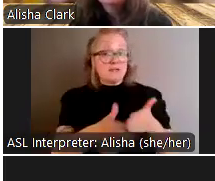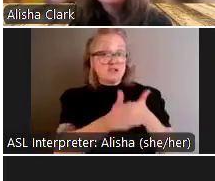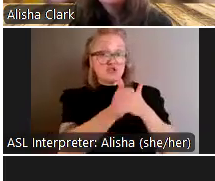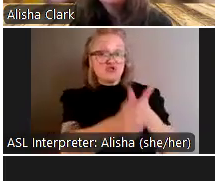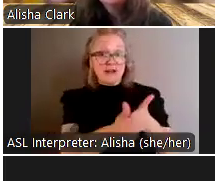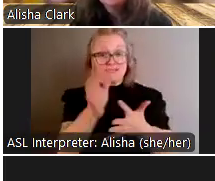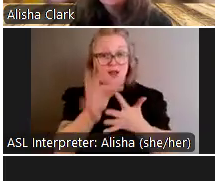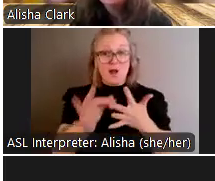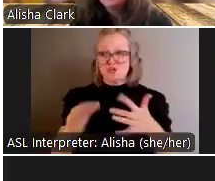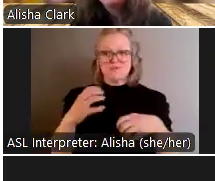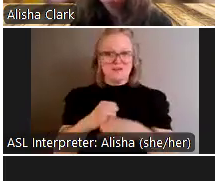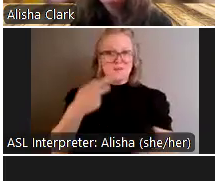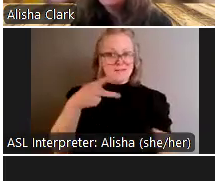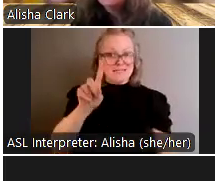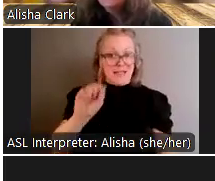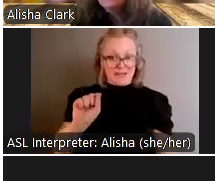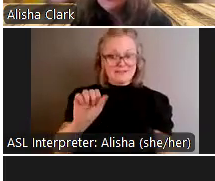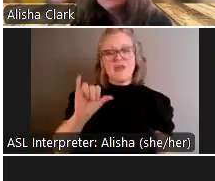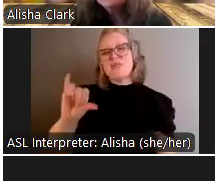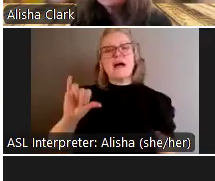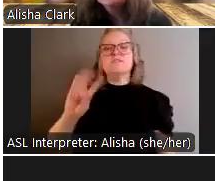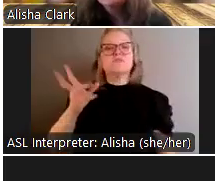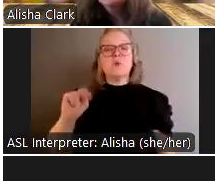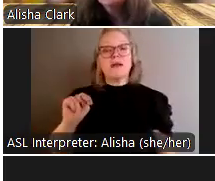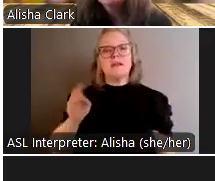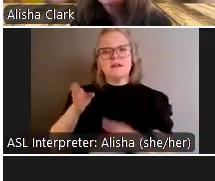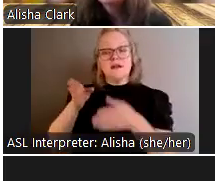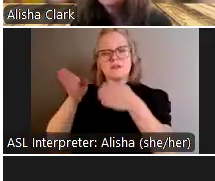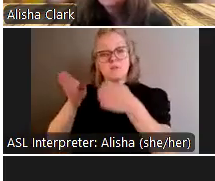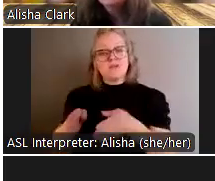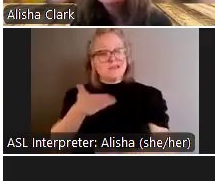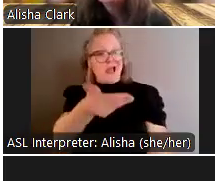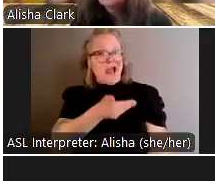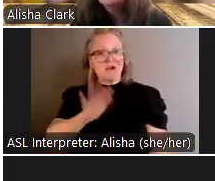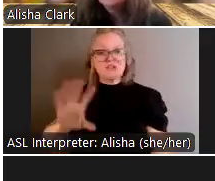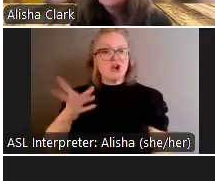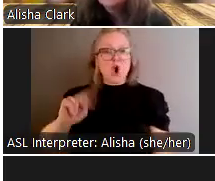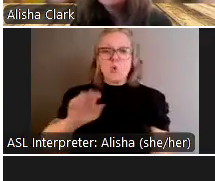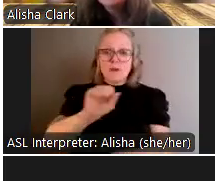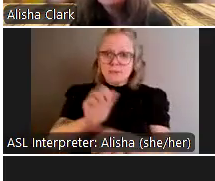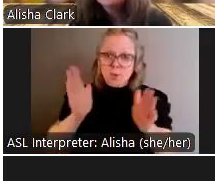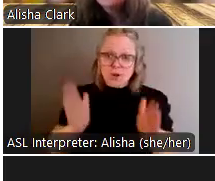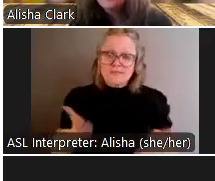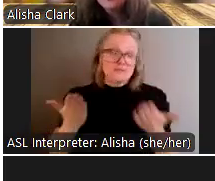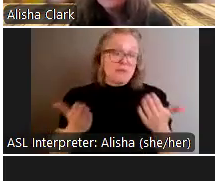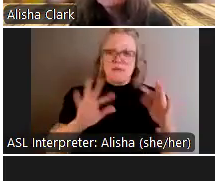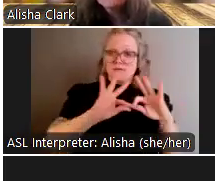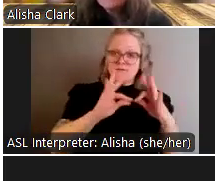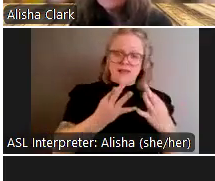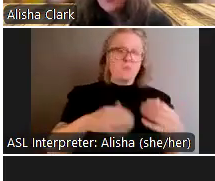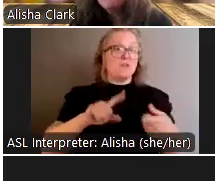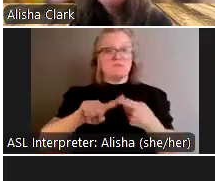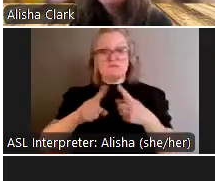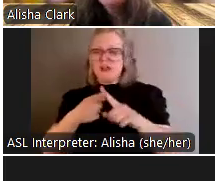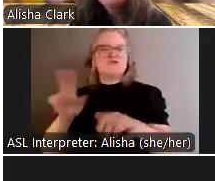the participants hire their own employees. This could include friends, family, natural support. So